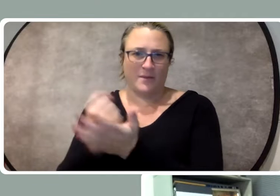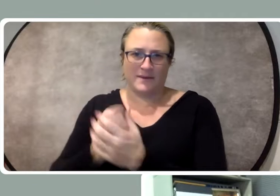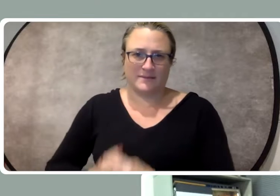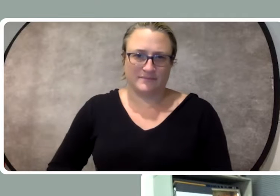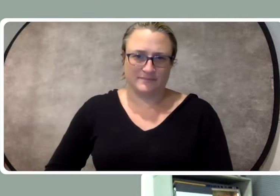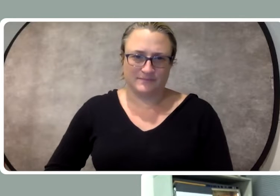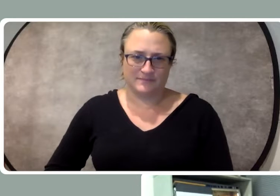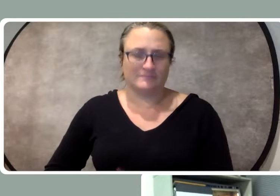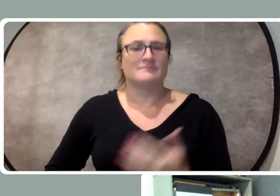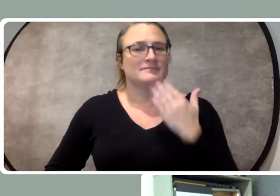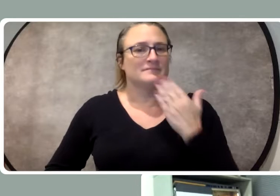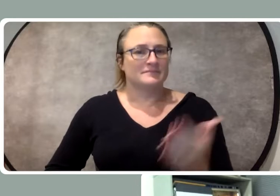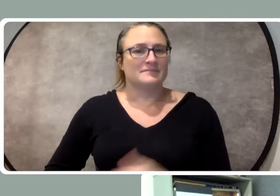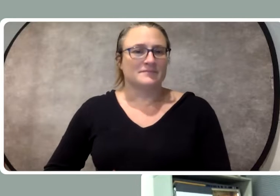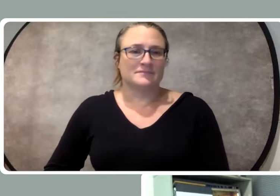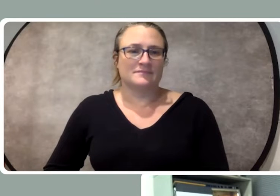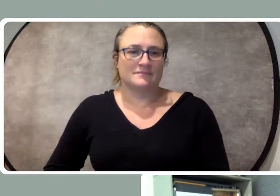Thank you. Thanks for addressing that.